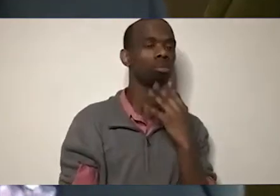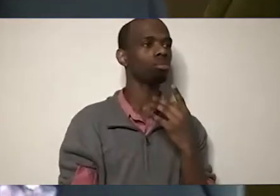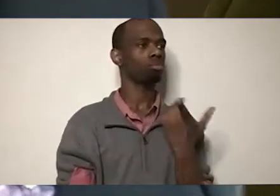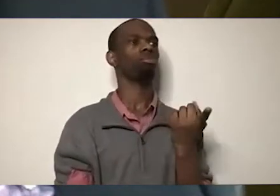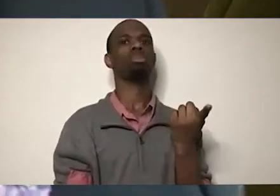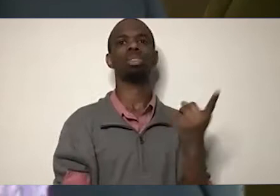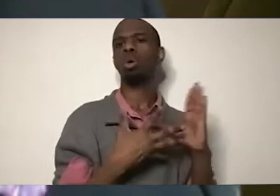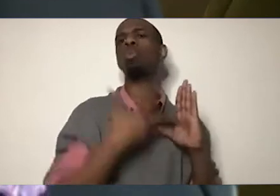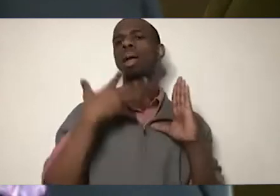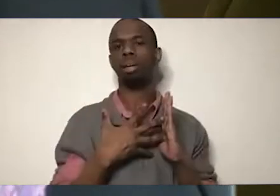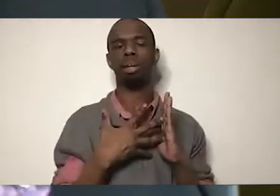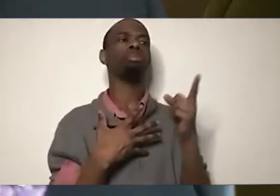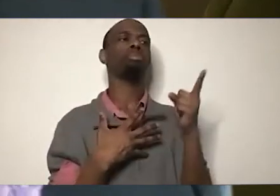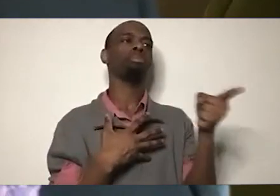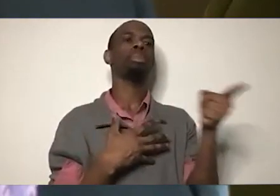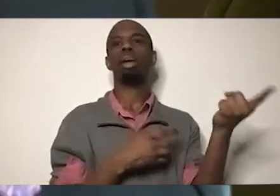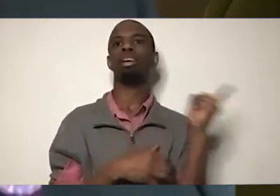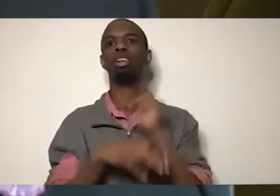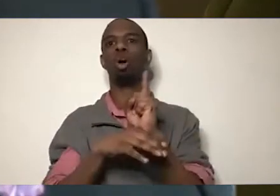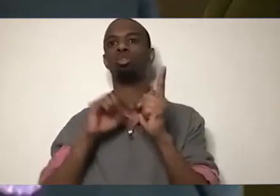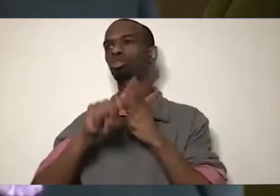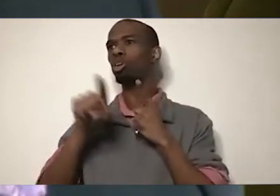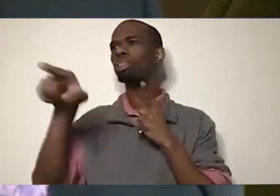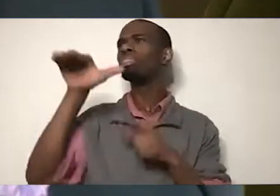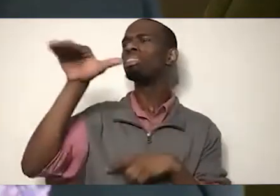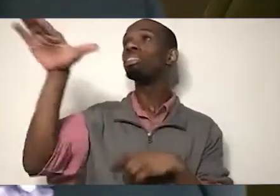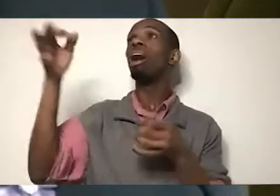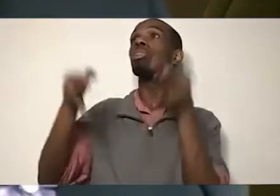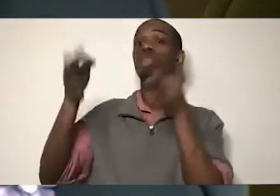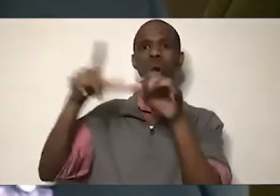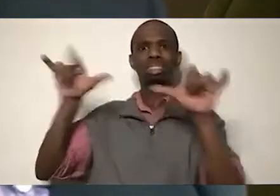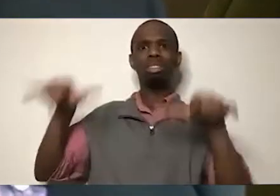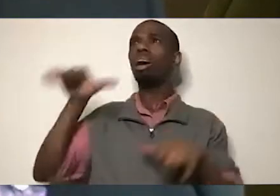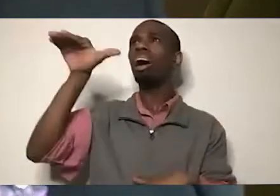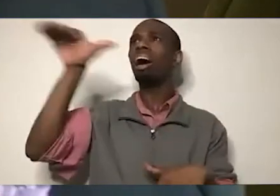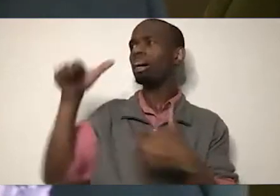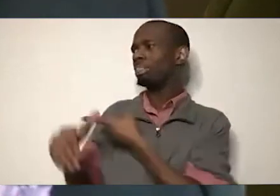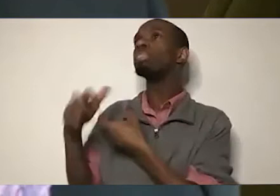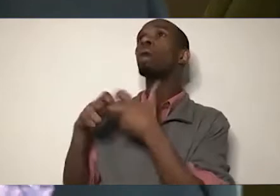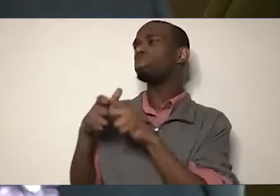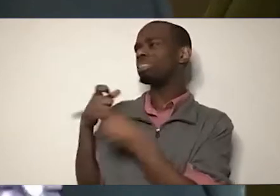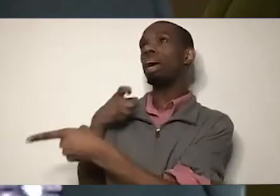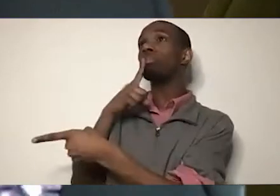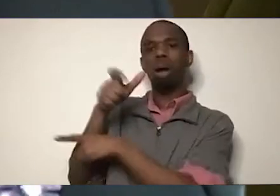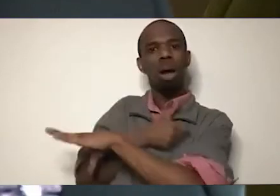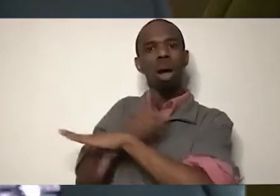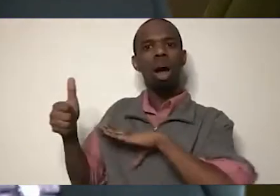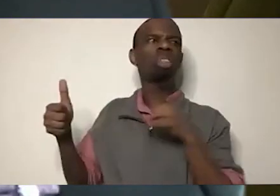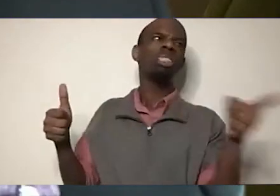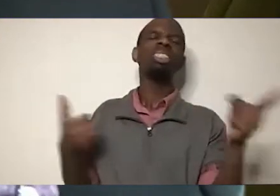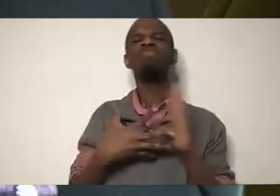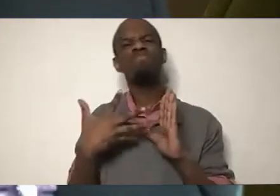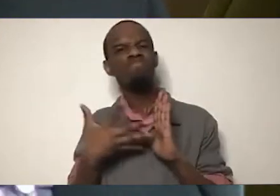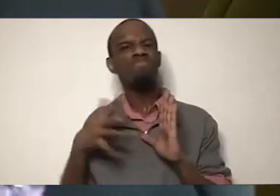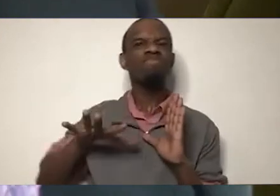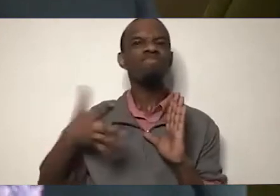don't need to have evil actors have a conspiracy. You have to have institutions will do it quite